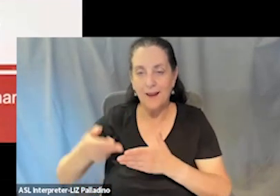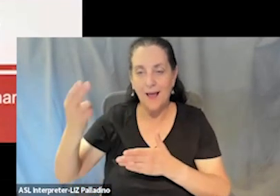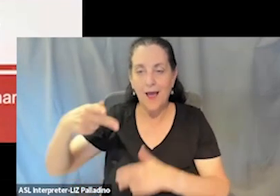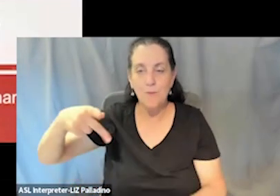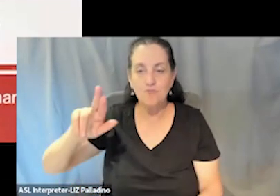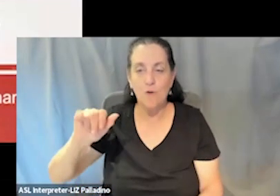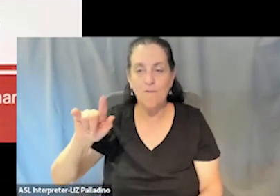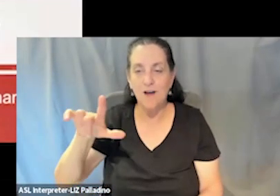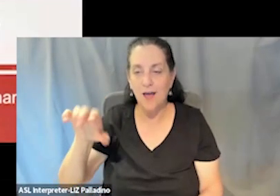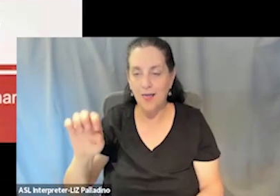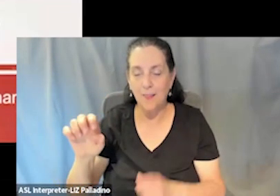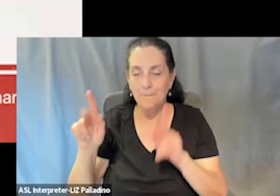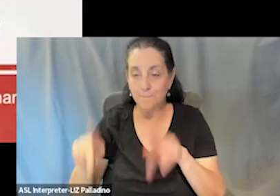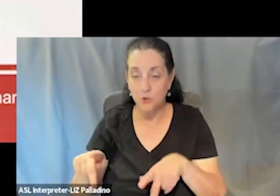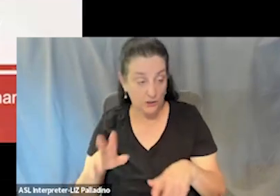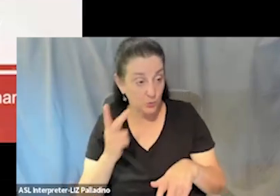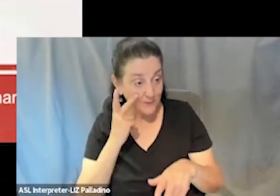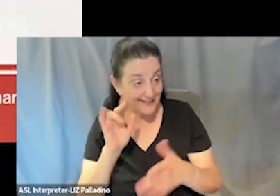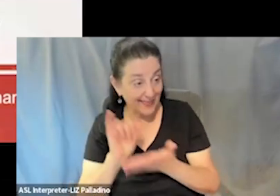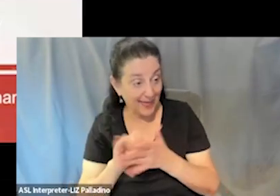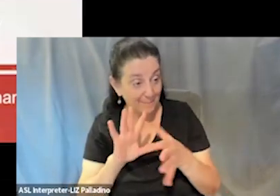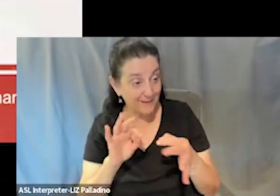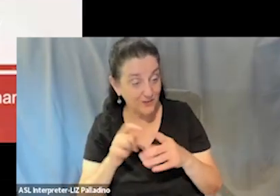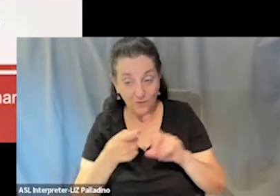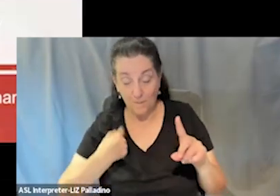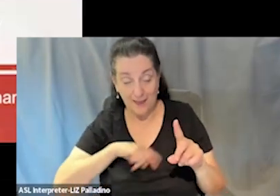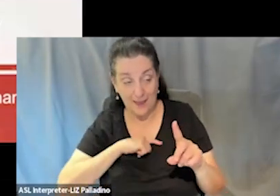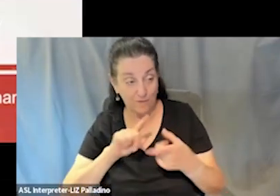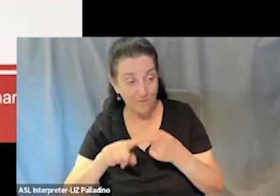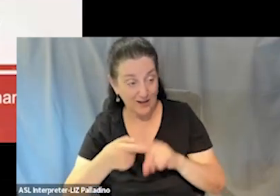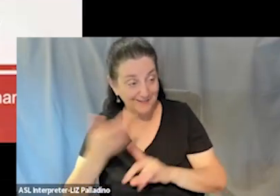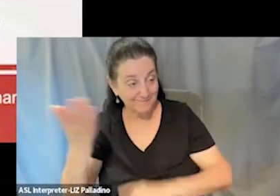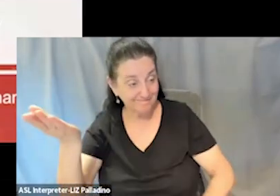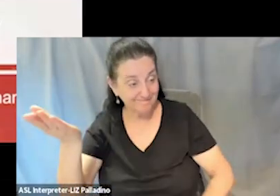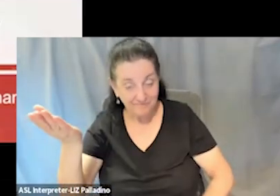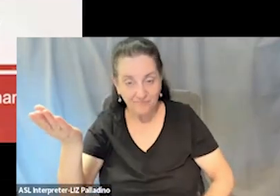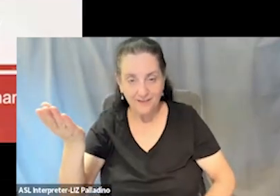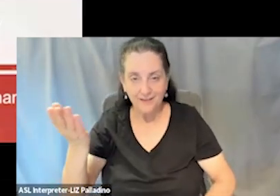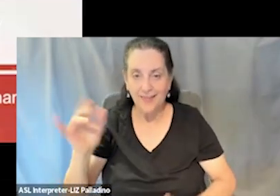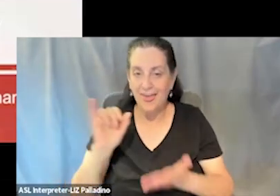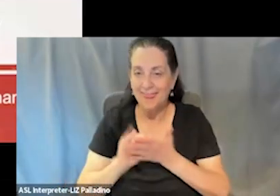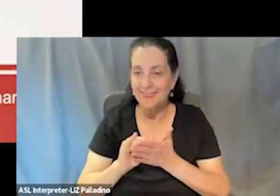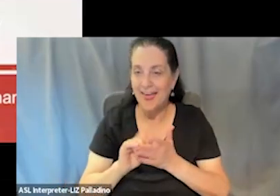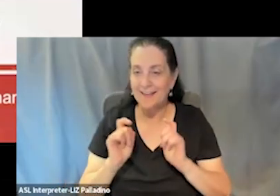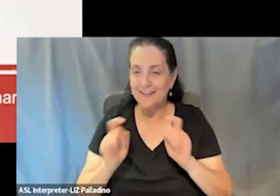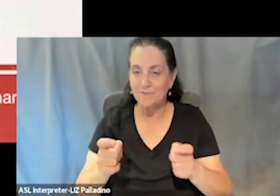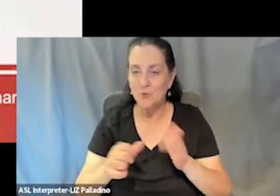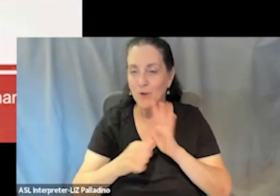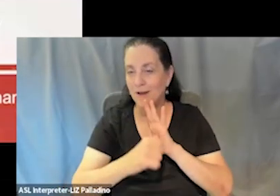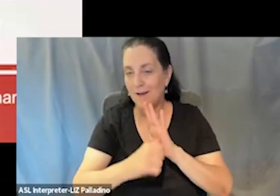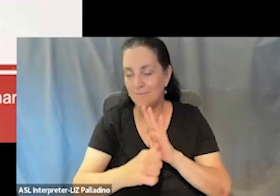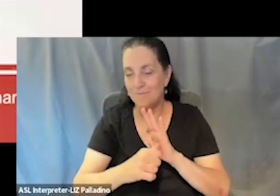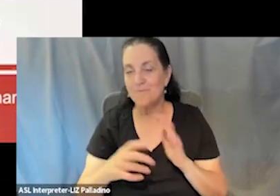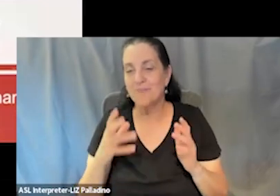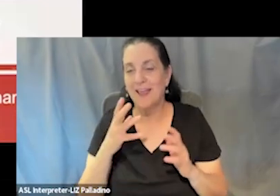says, did you see the message from our dear friend X? Gives you opportunity to highlight that first email again.